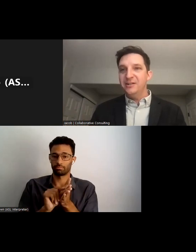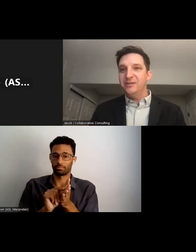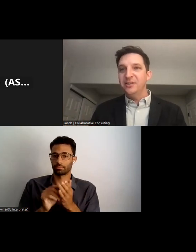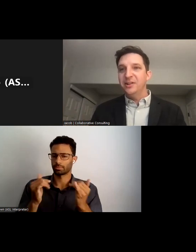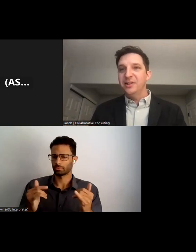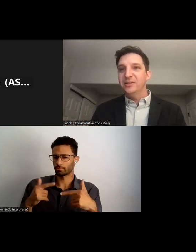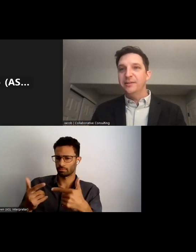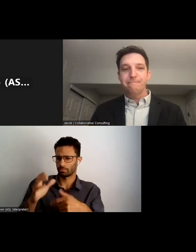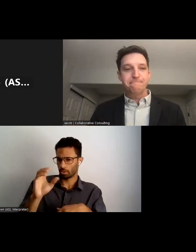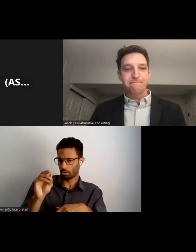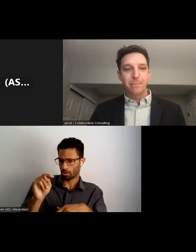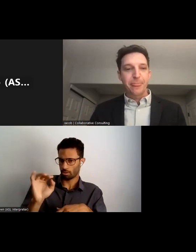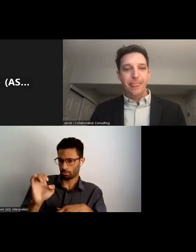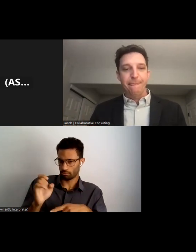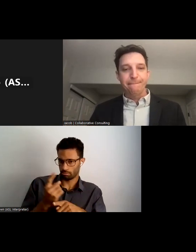Connie now.